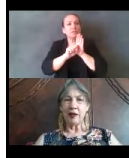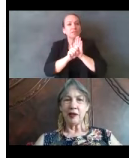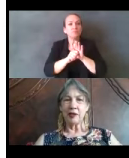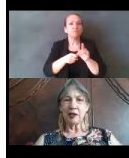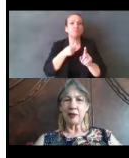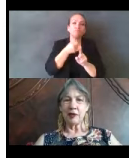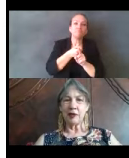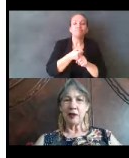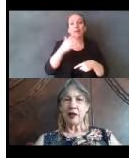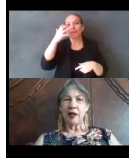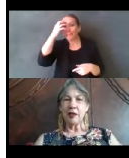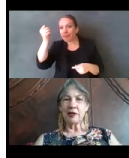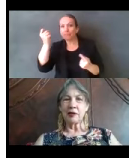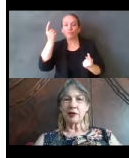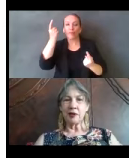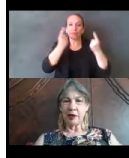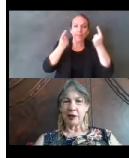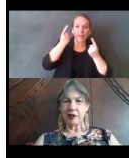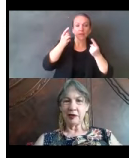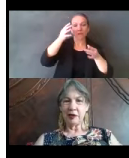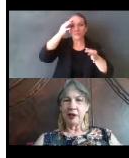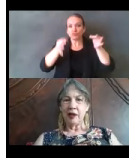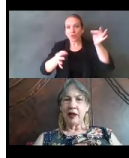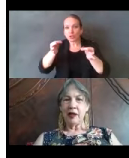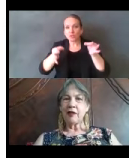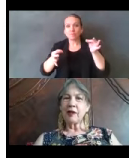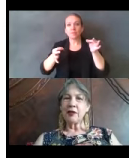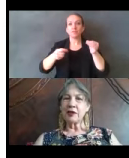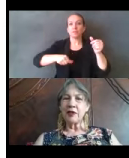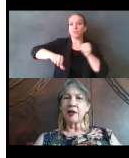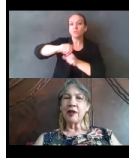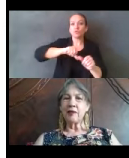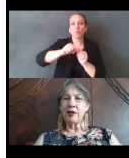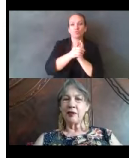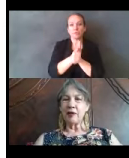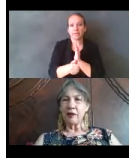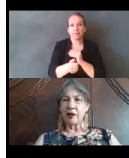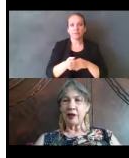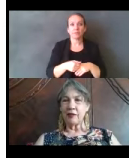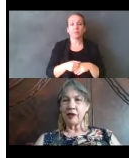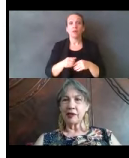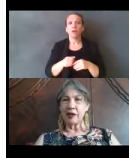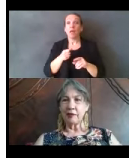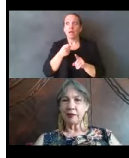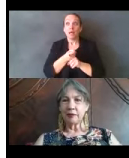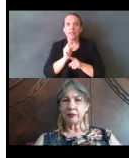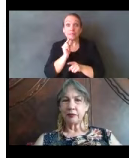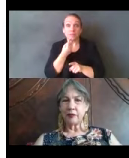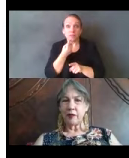thinking, judgment, and social abilities, and affecting those severely enough to interfere with daily